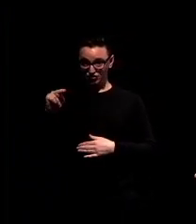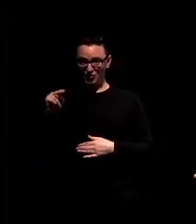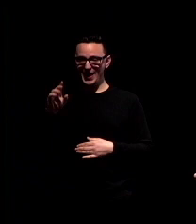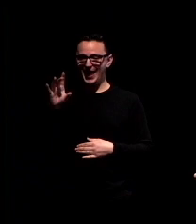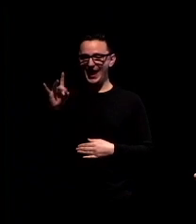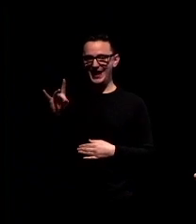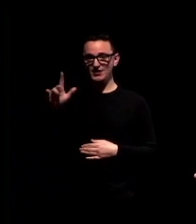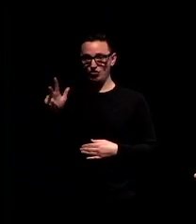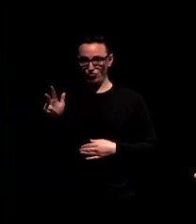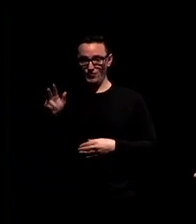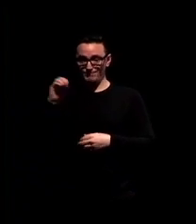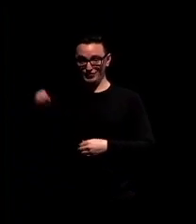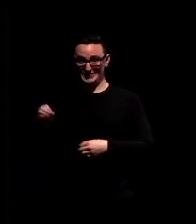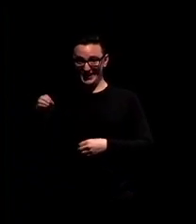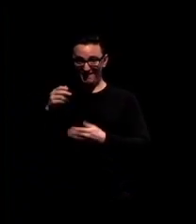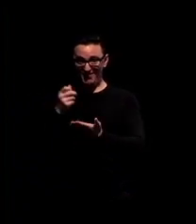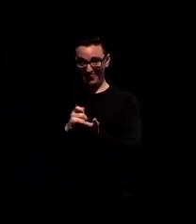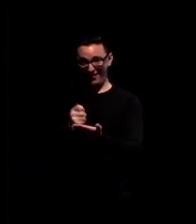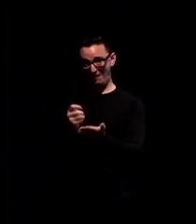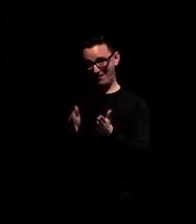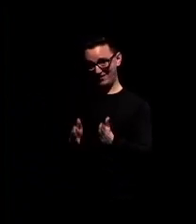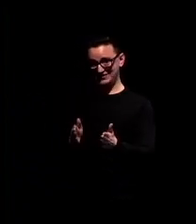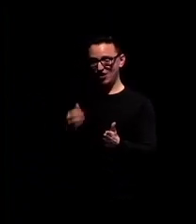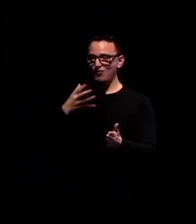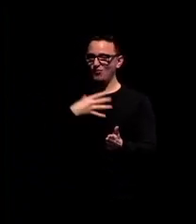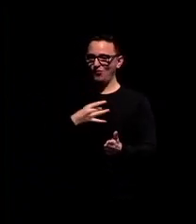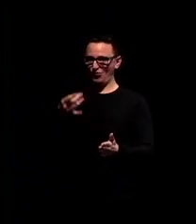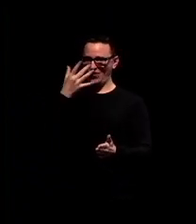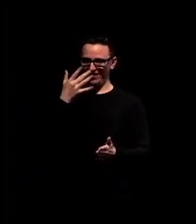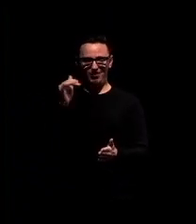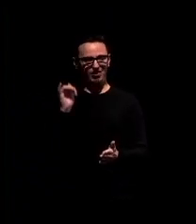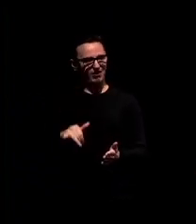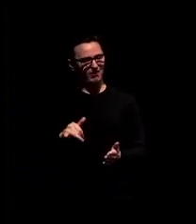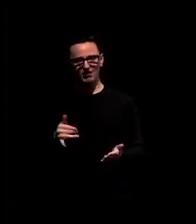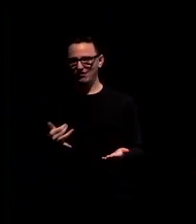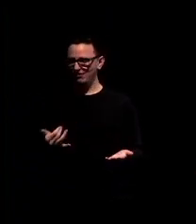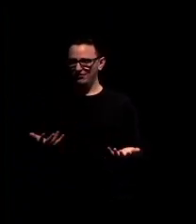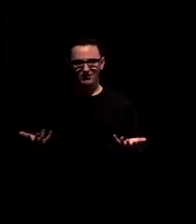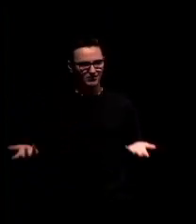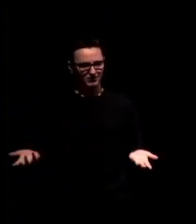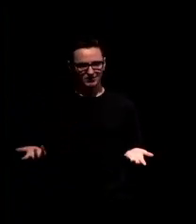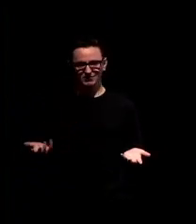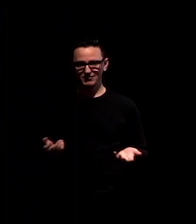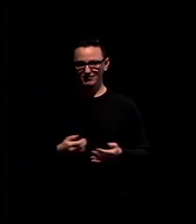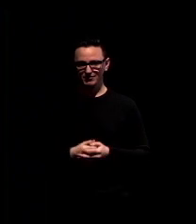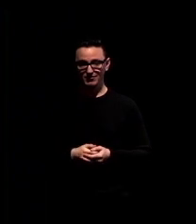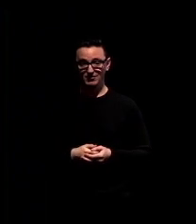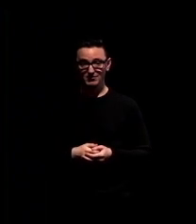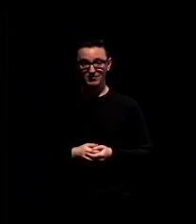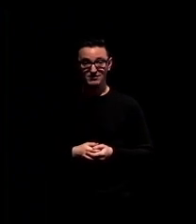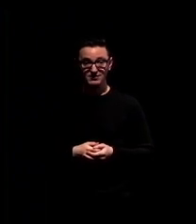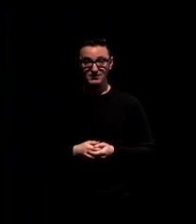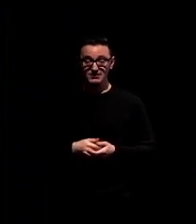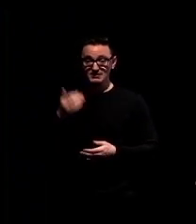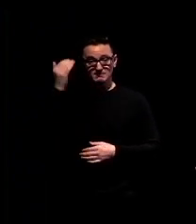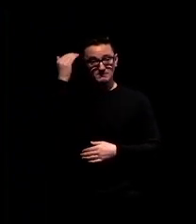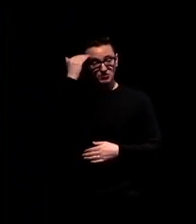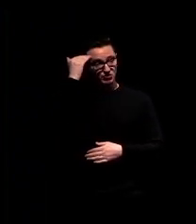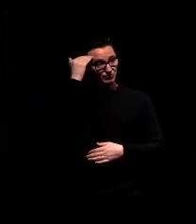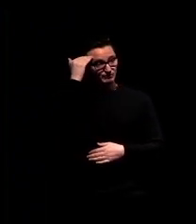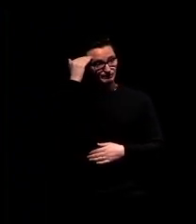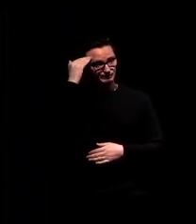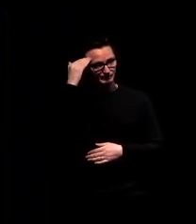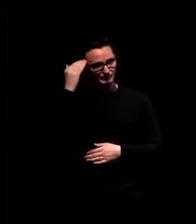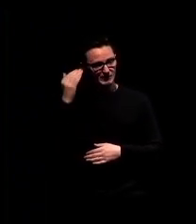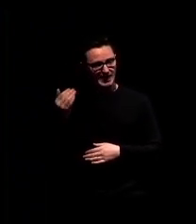our therapists are white. That is really ridiculous, to be honest. And it's actually